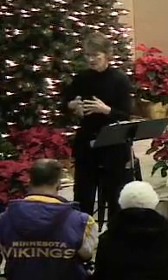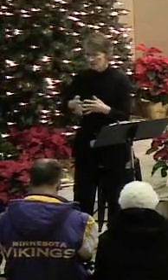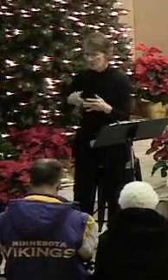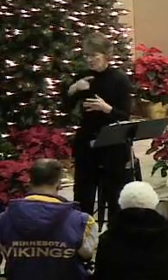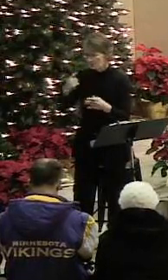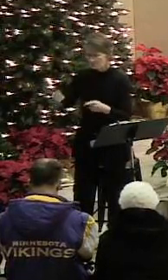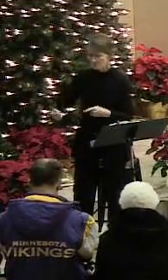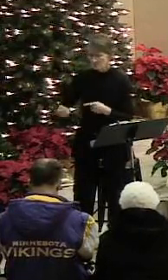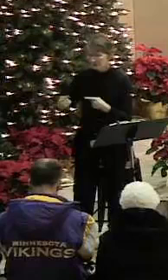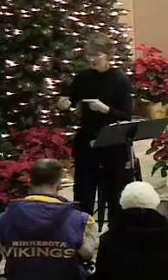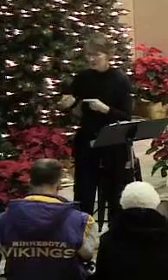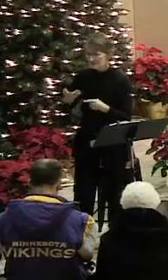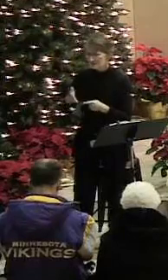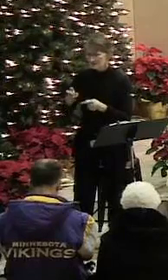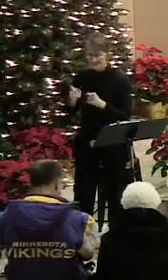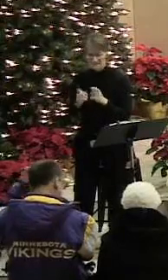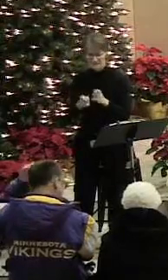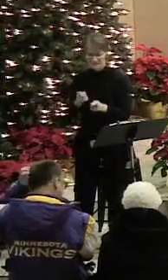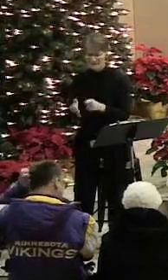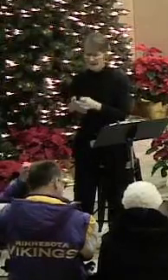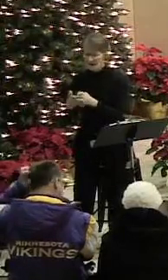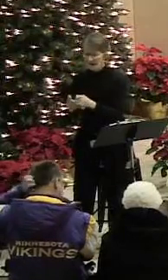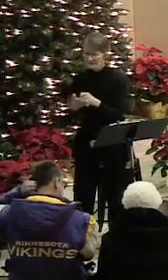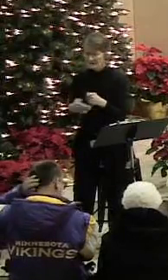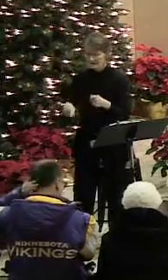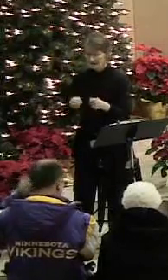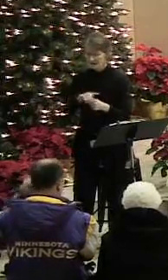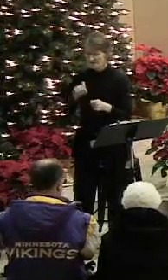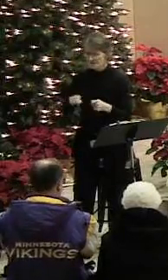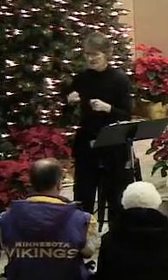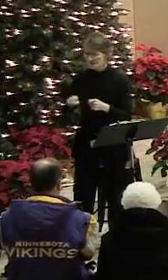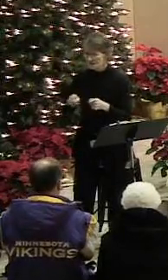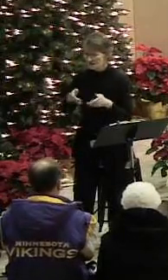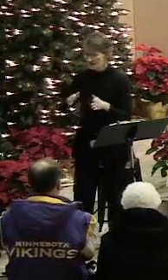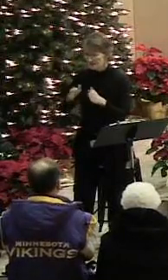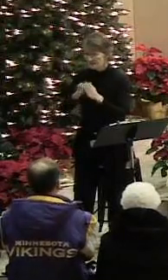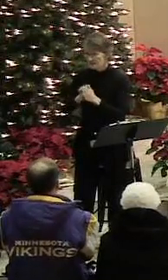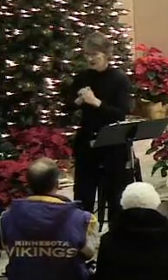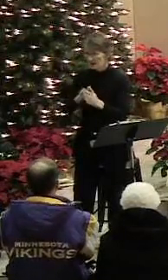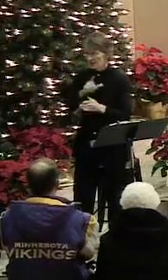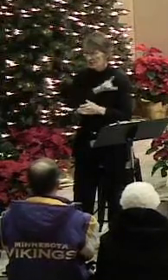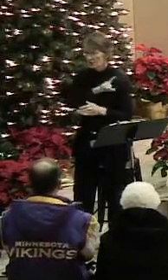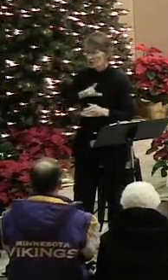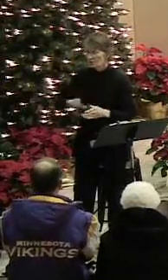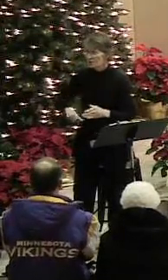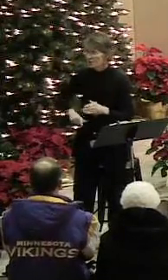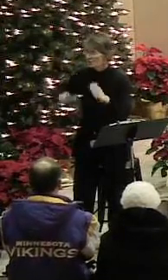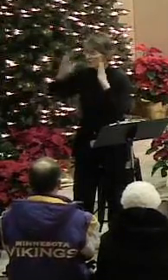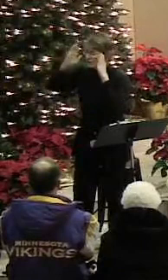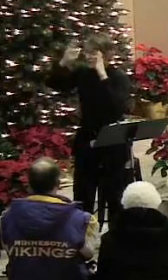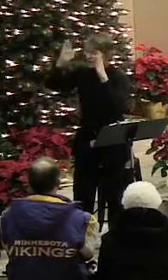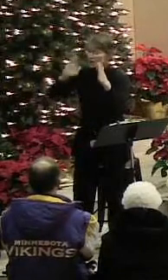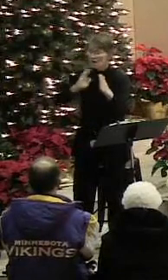may they be given the help and support they need. Let us pray to the Lord.